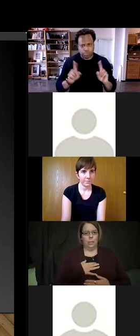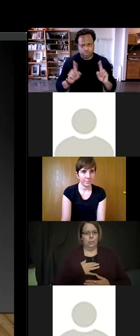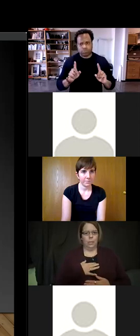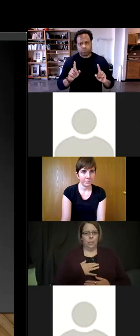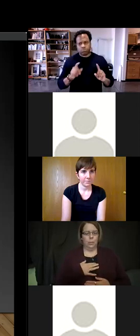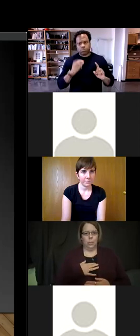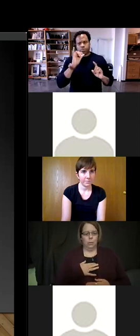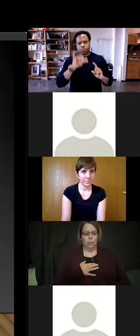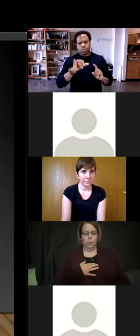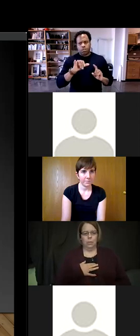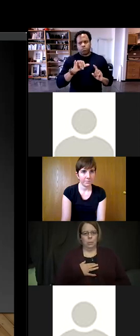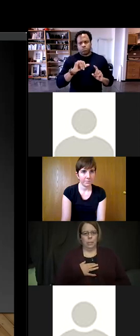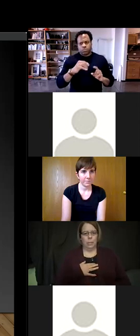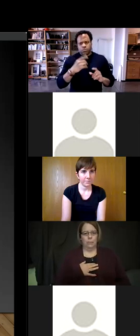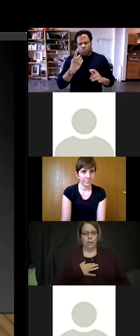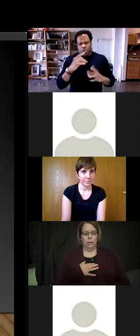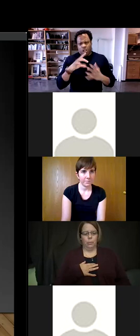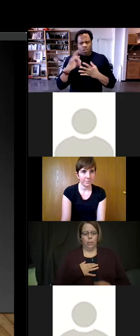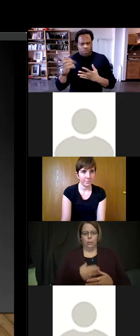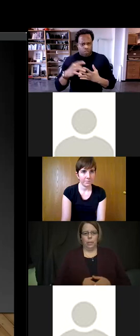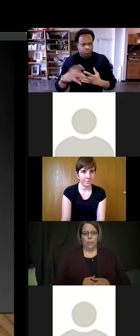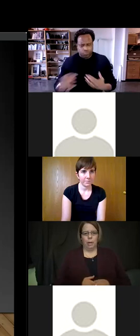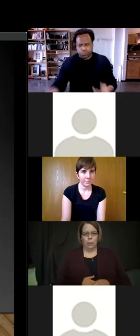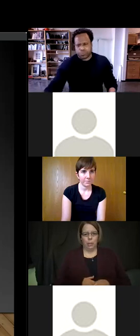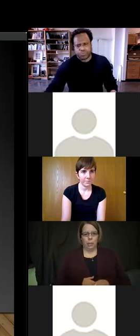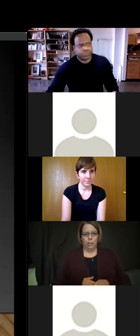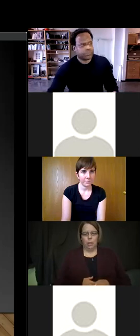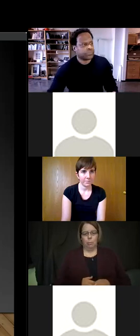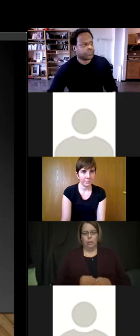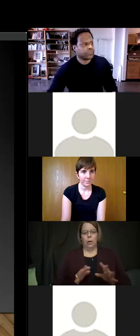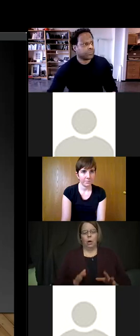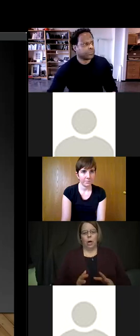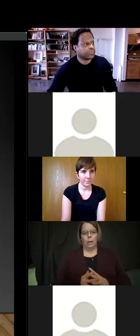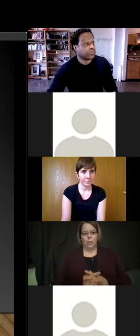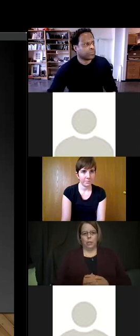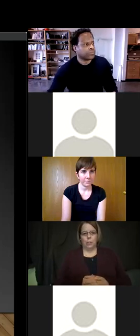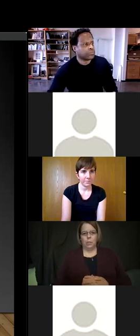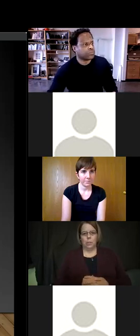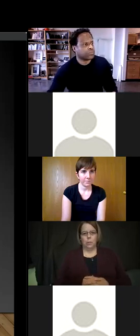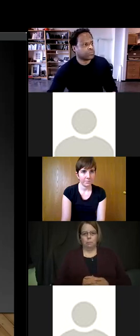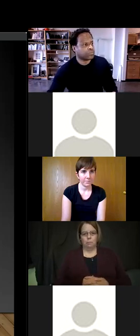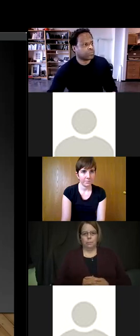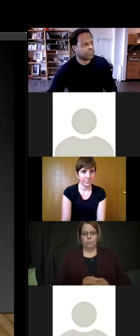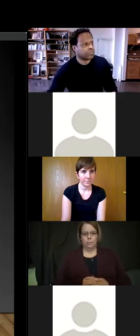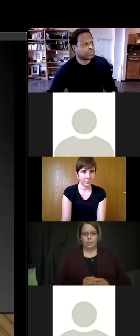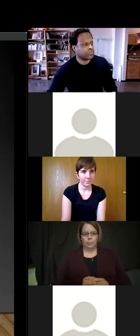I'm not experienced with cued speech myself. I don't really know anything about it, but there are options.